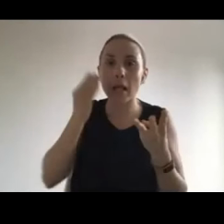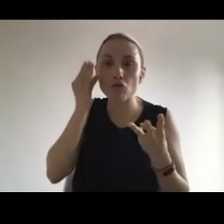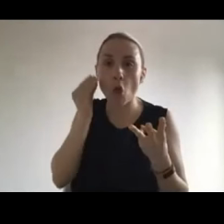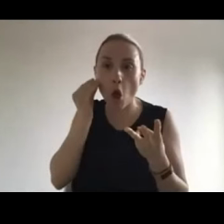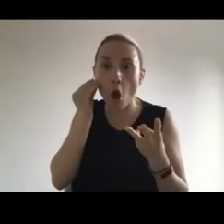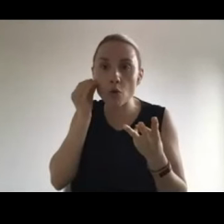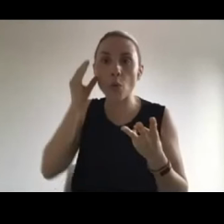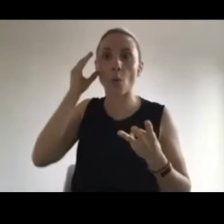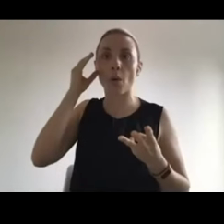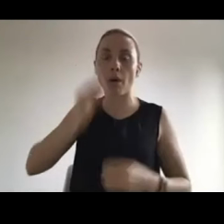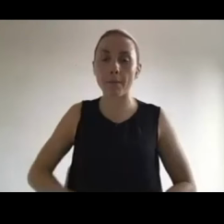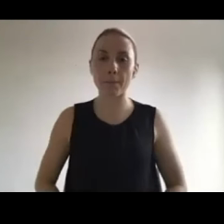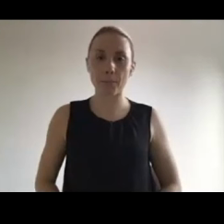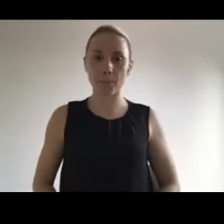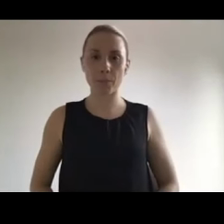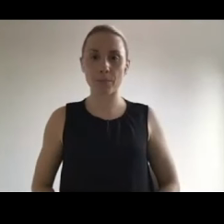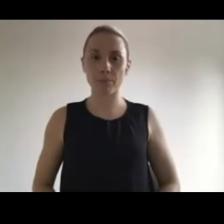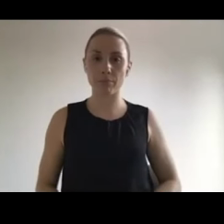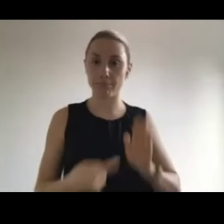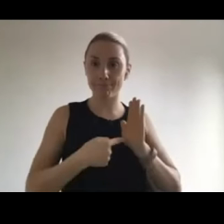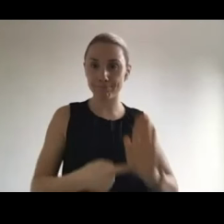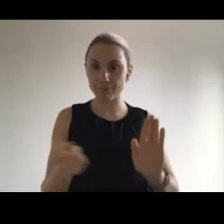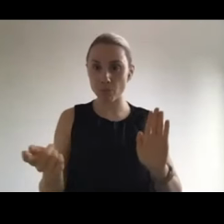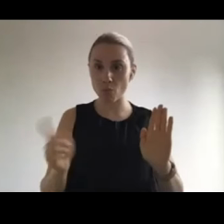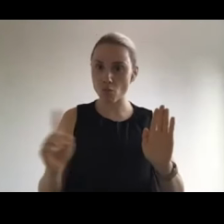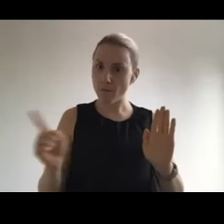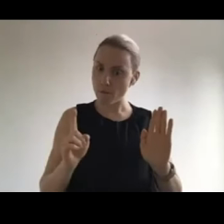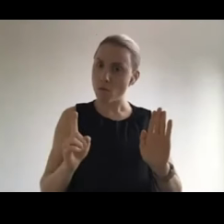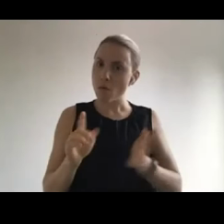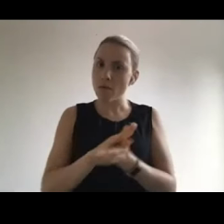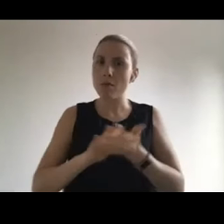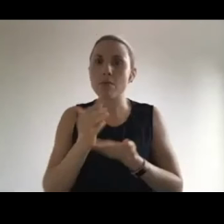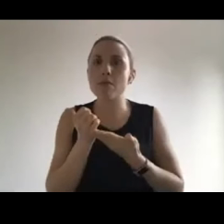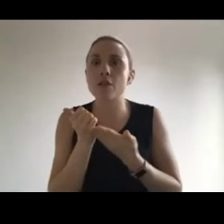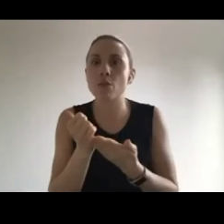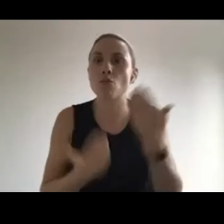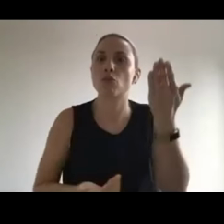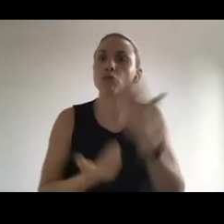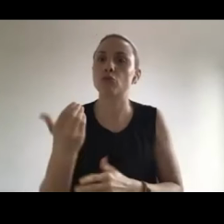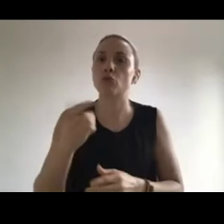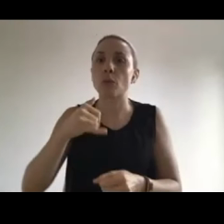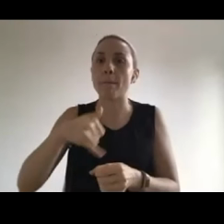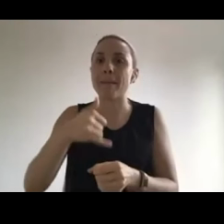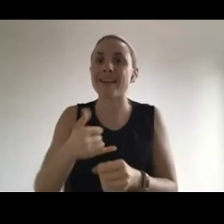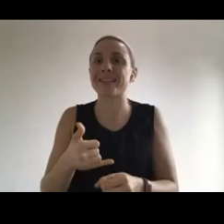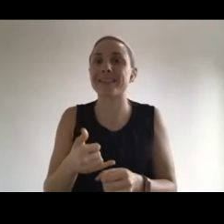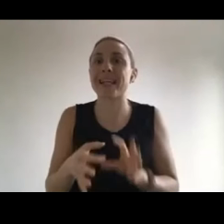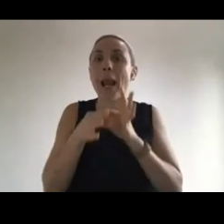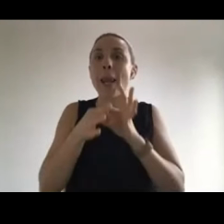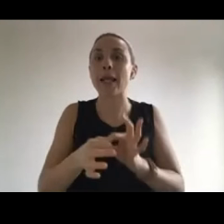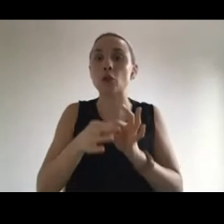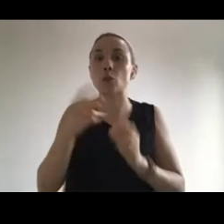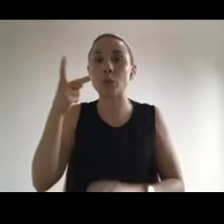the development of precision medicine for sensorineural hearing loss. This